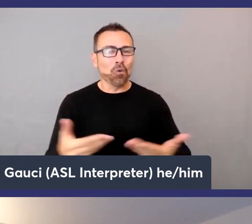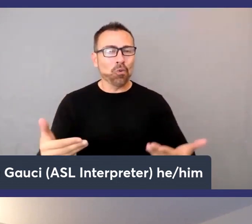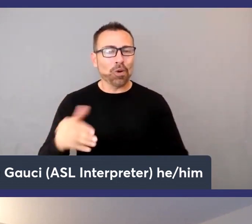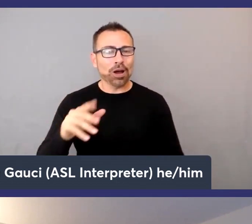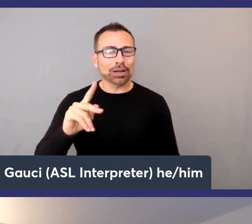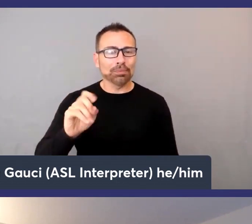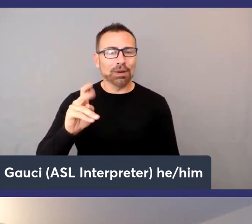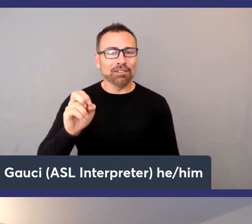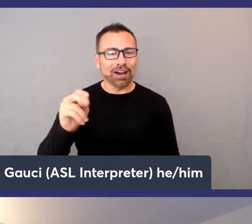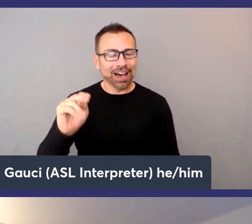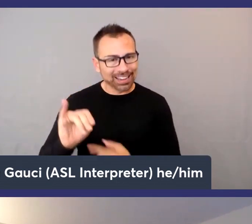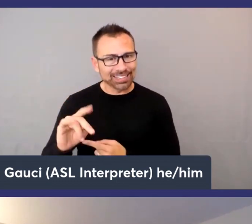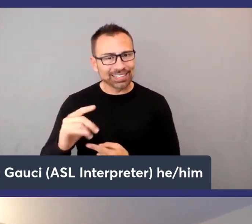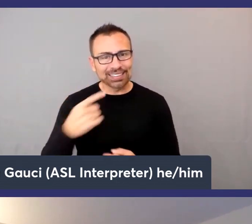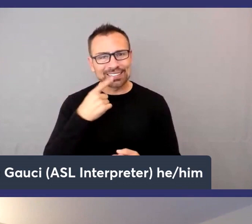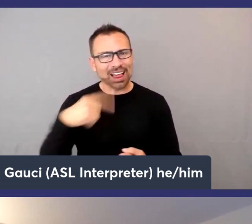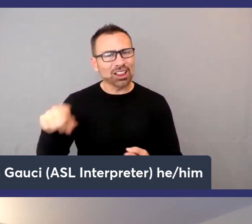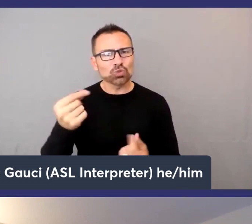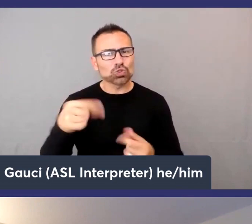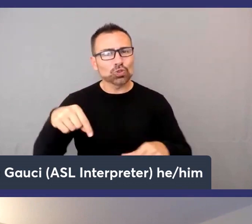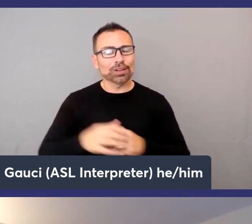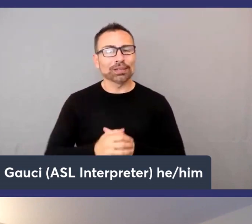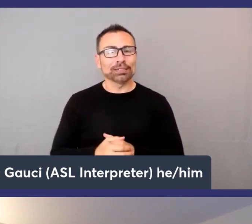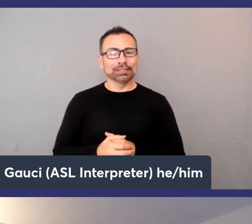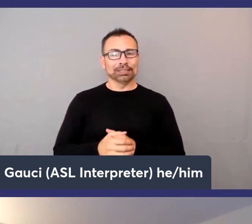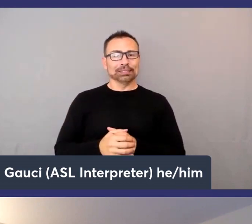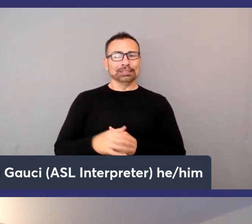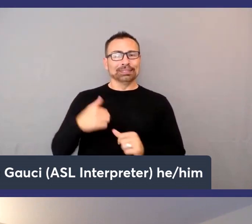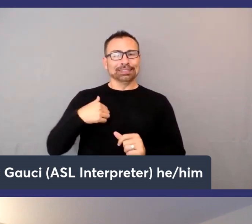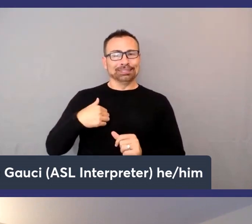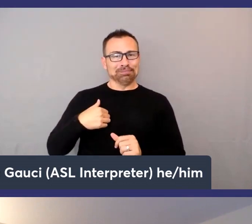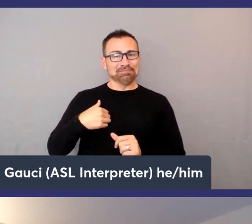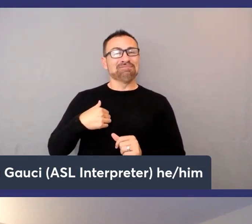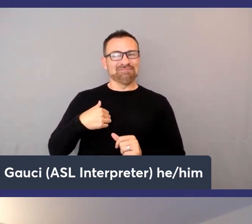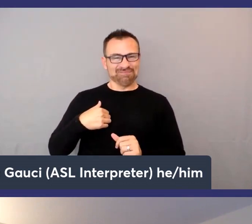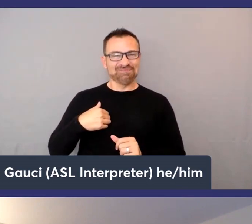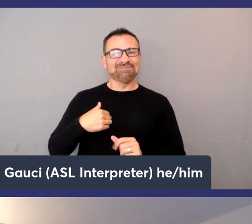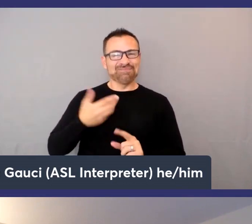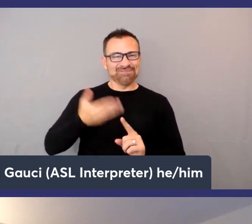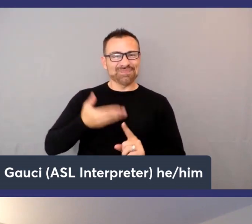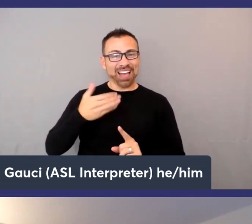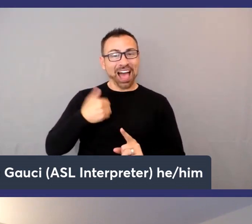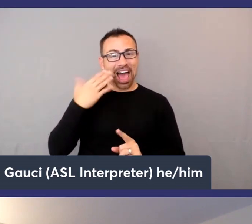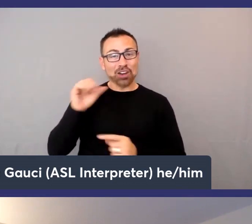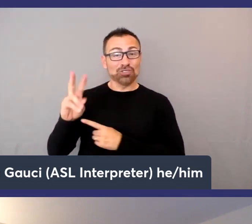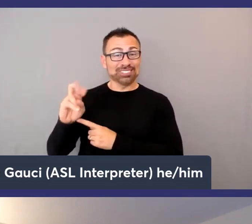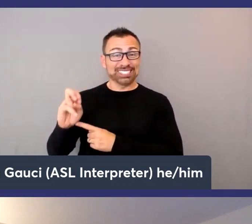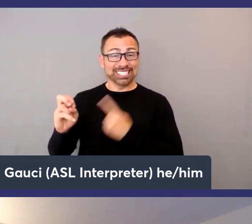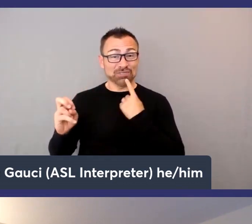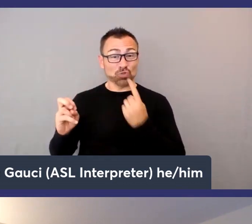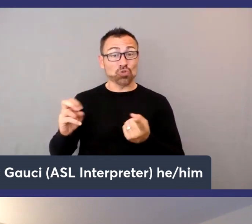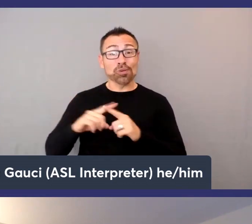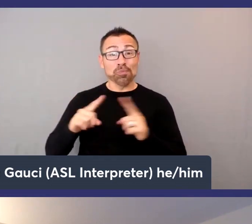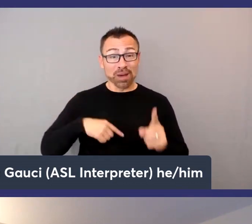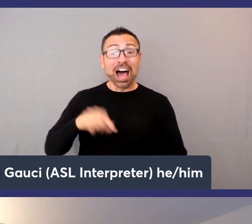So I don't know if Steve acknowledged it, but AM, you are my BFF, my new BFF now.